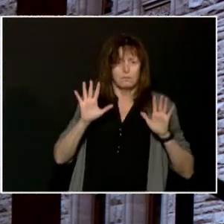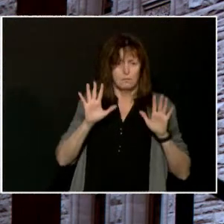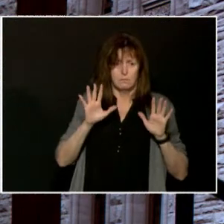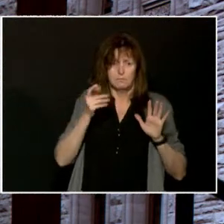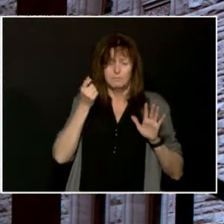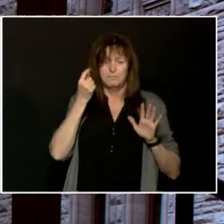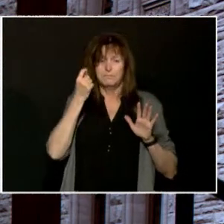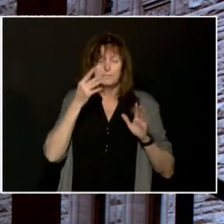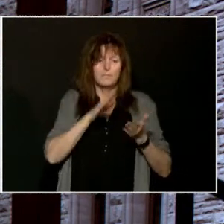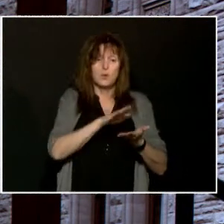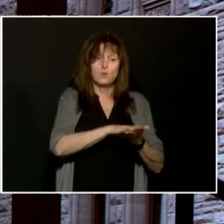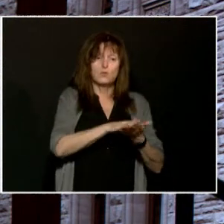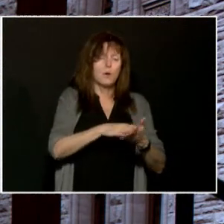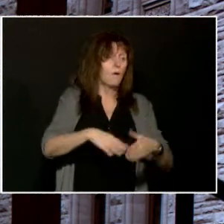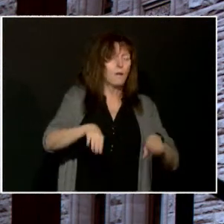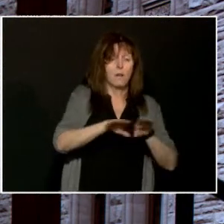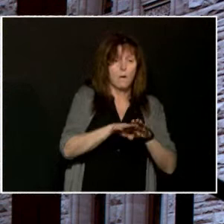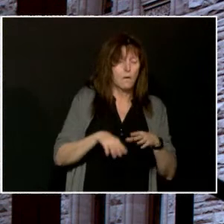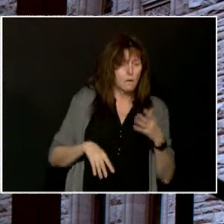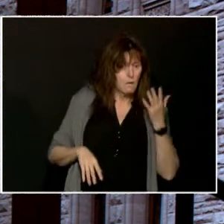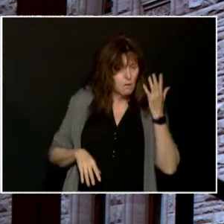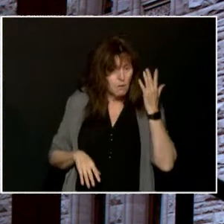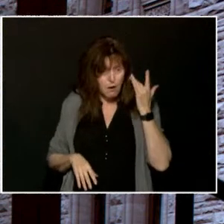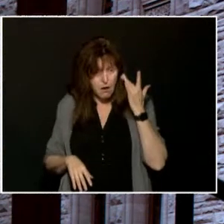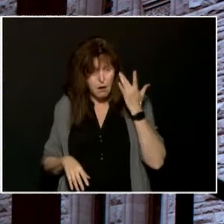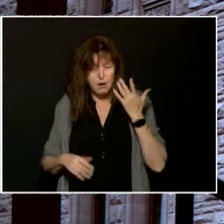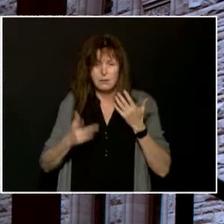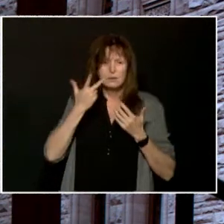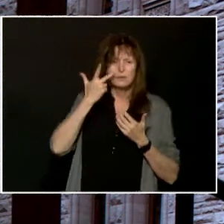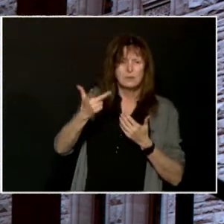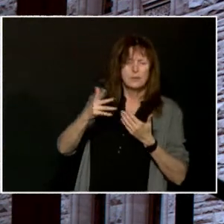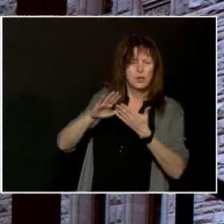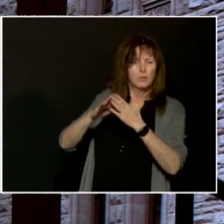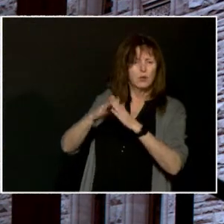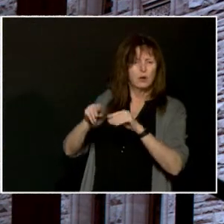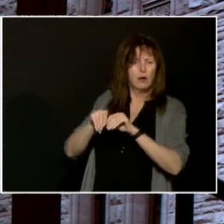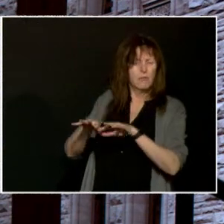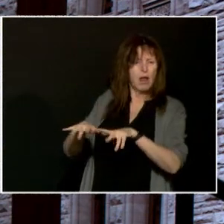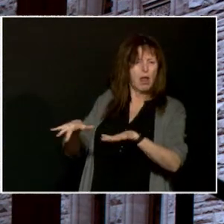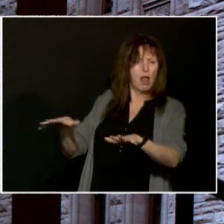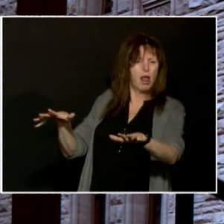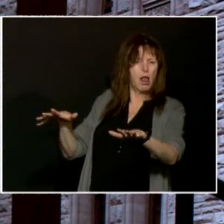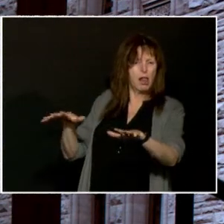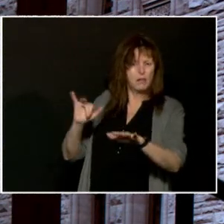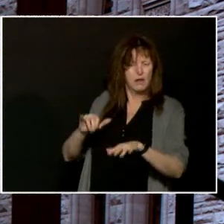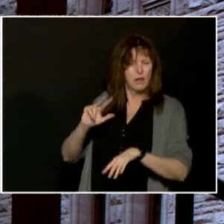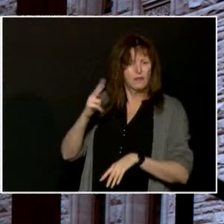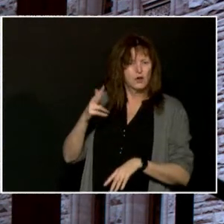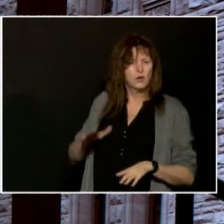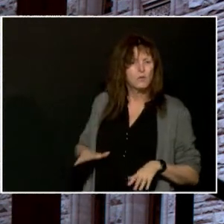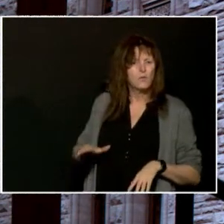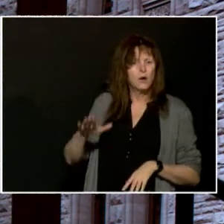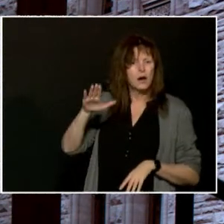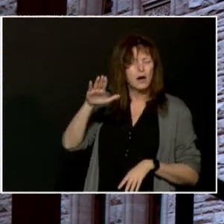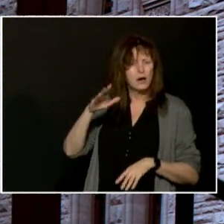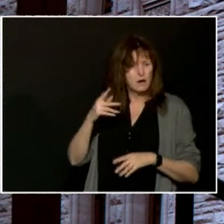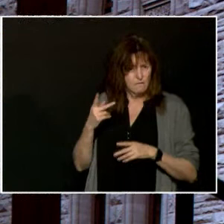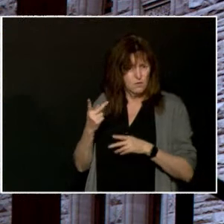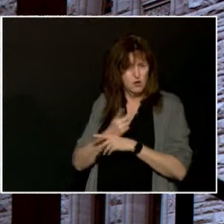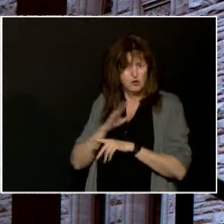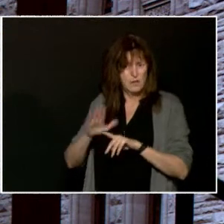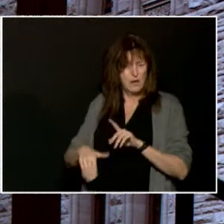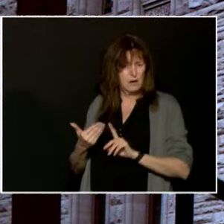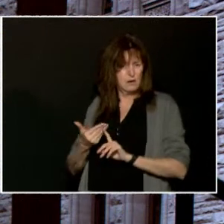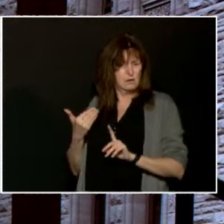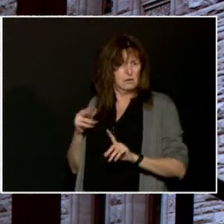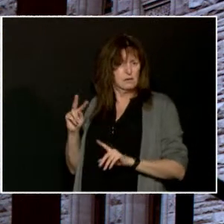units saw with the immense amount of community transmission that they ran into in the third wave, higher than the second wave, that they were not able